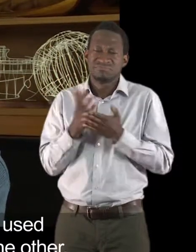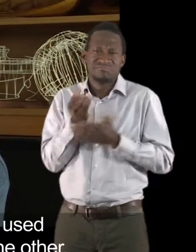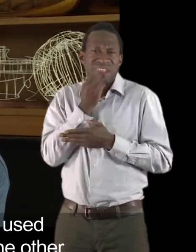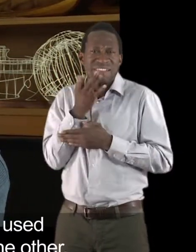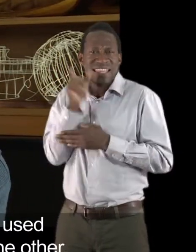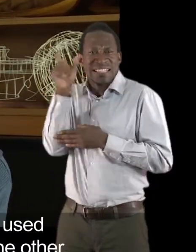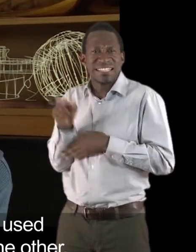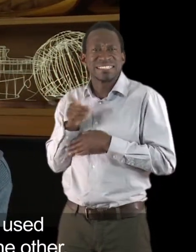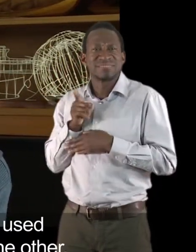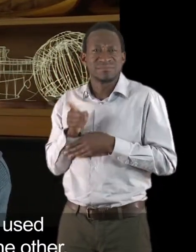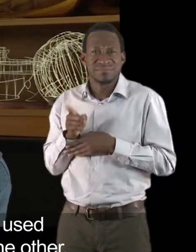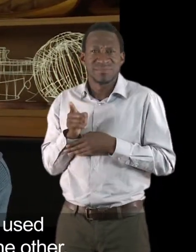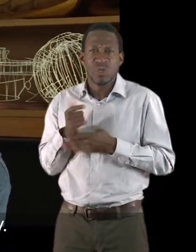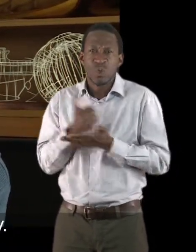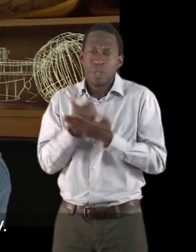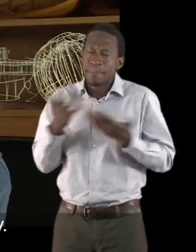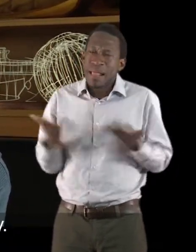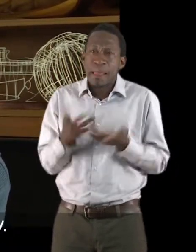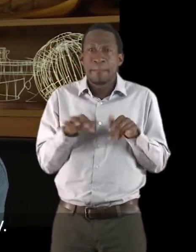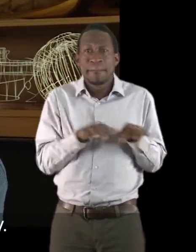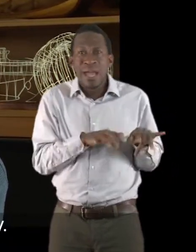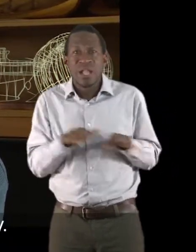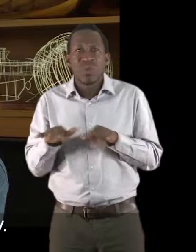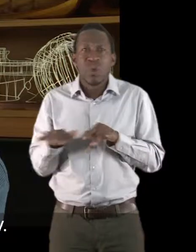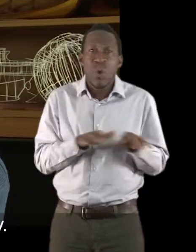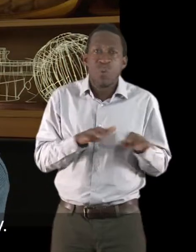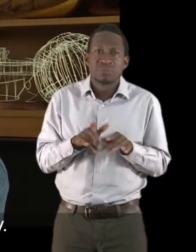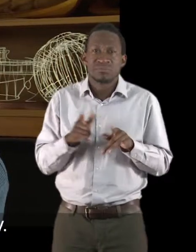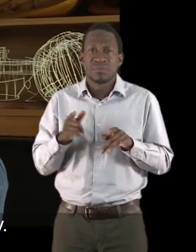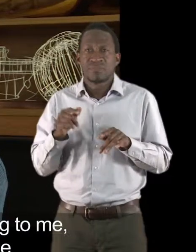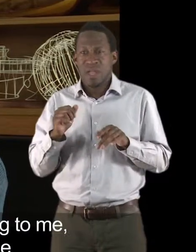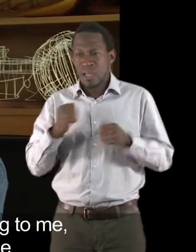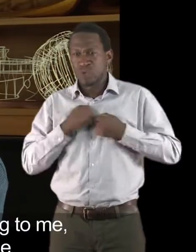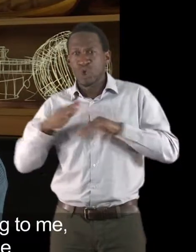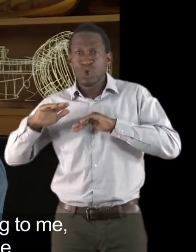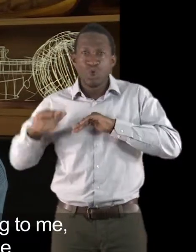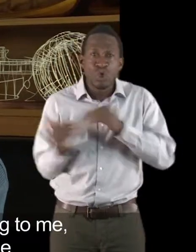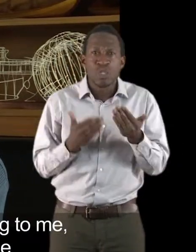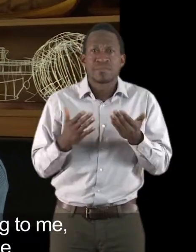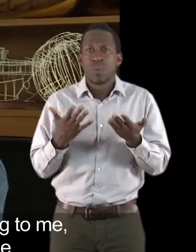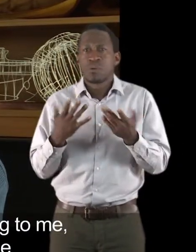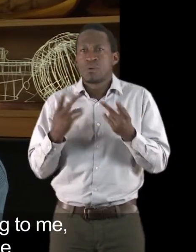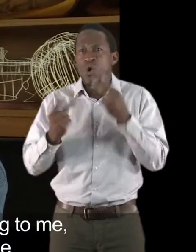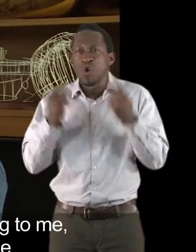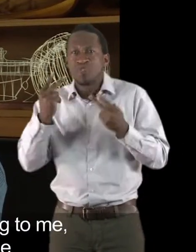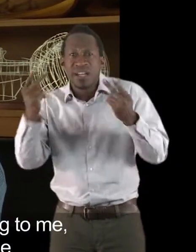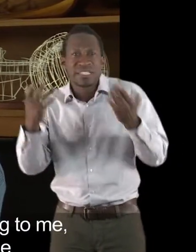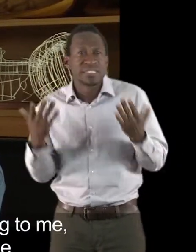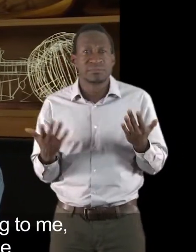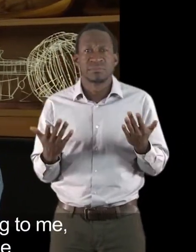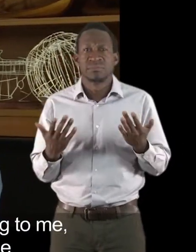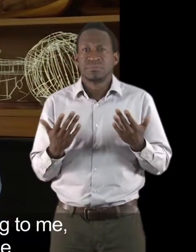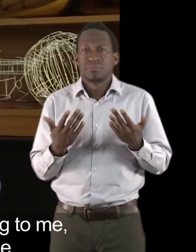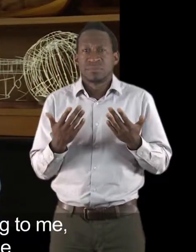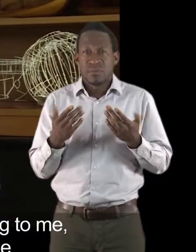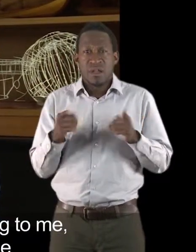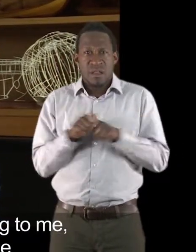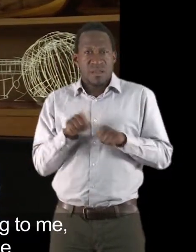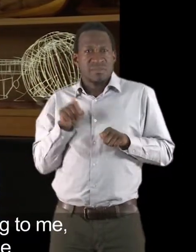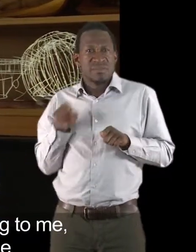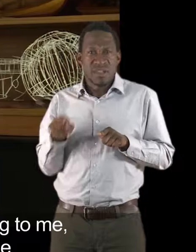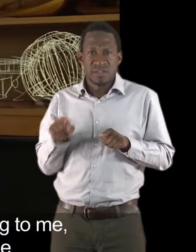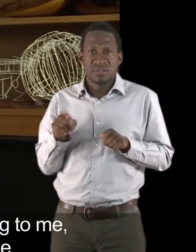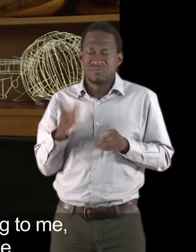that we used to give, and this, that and the other. She was a nice lady. And I can remember saying to me, she said,